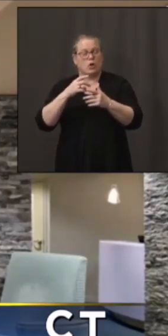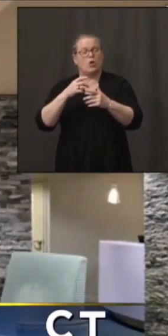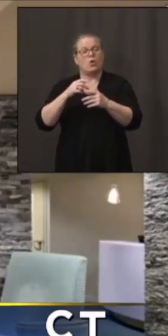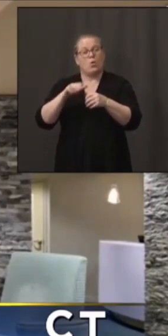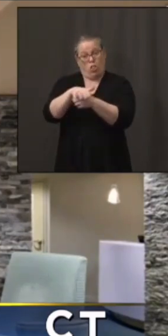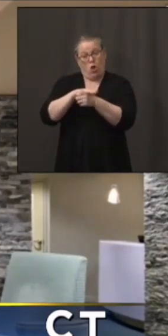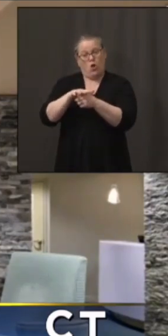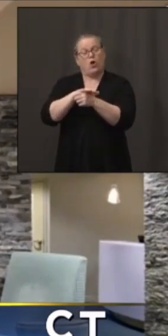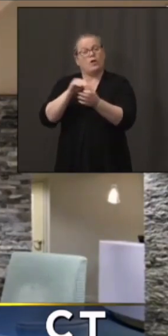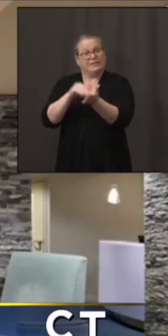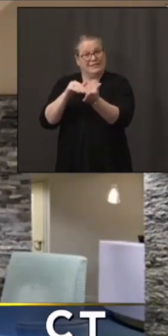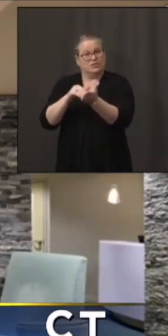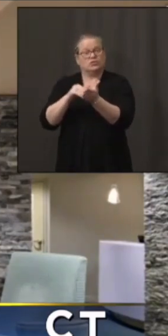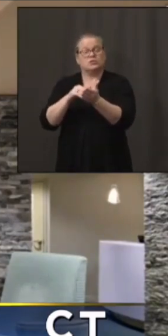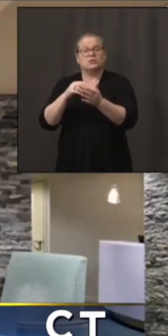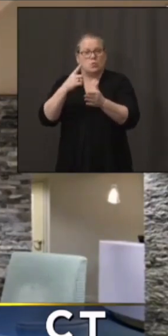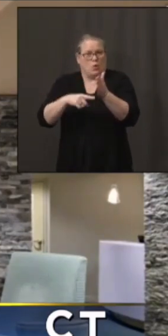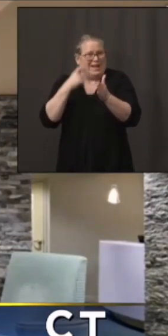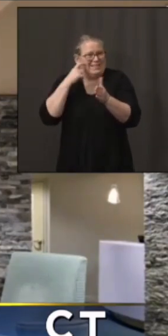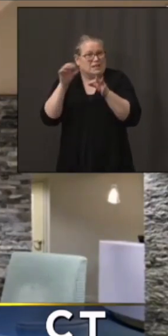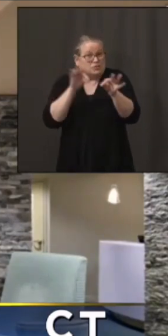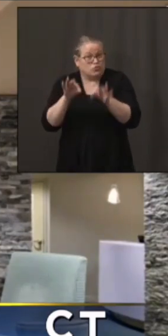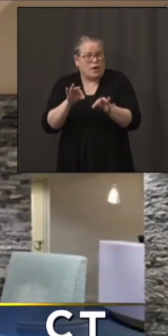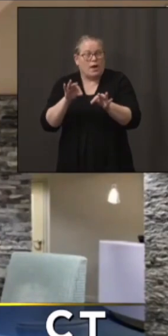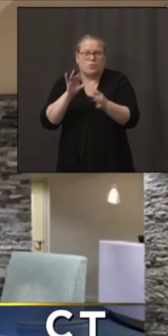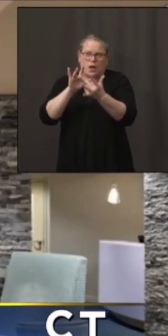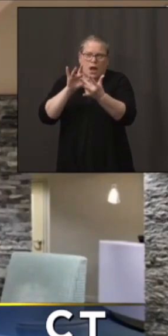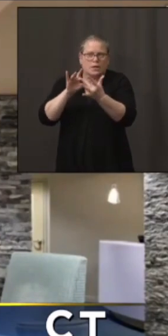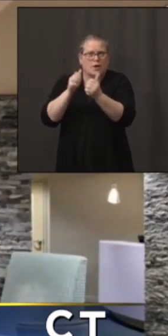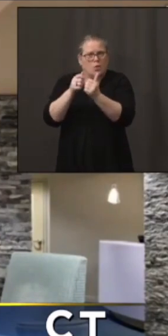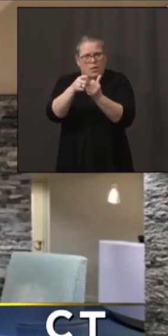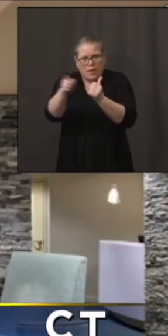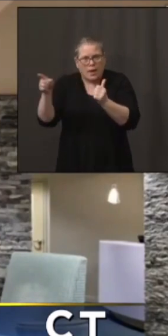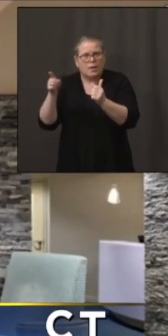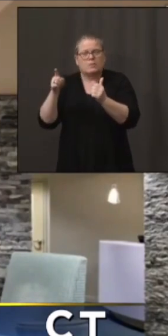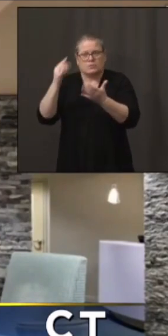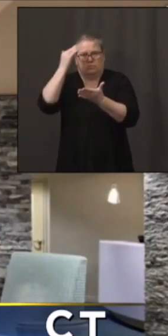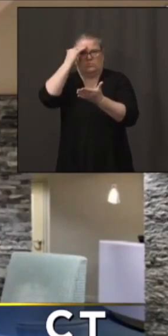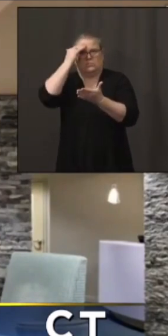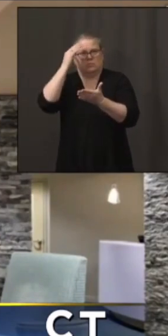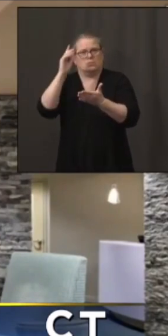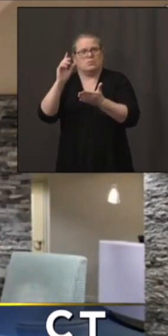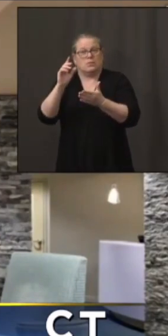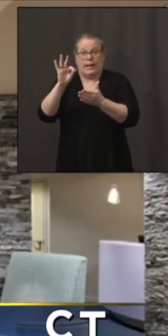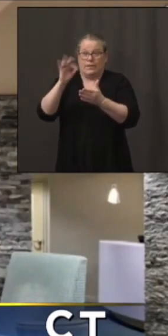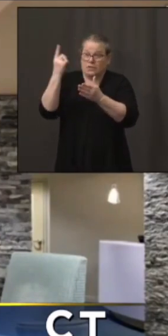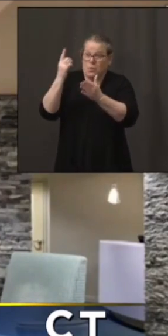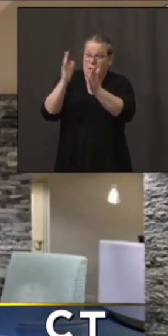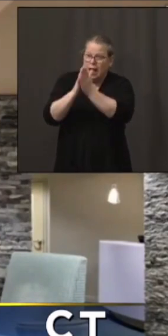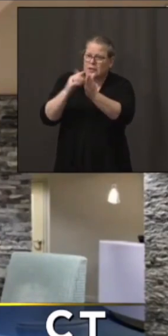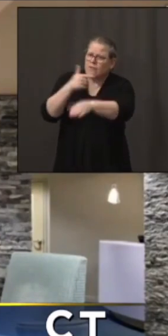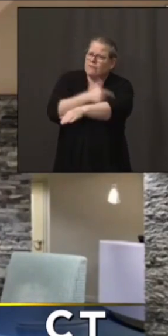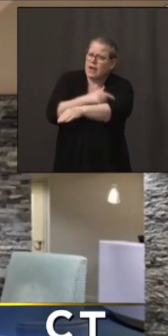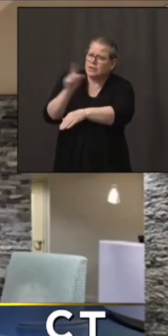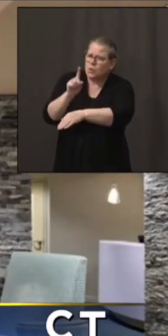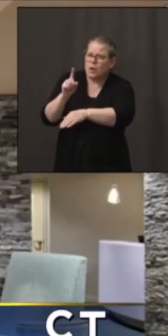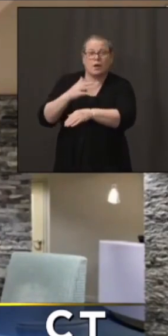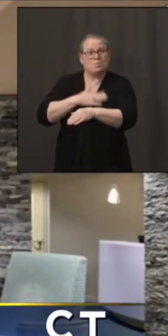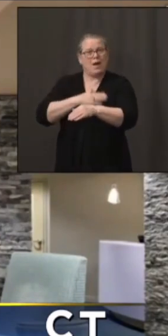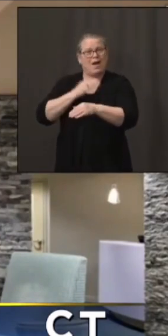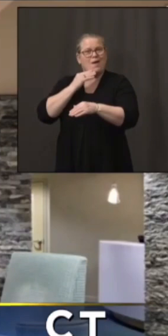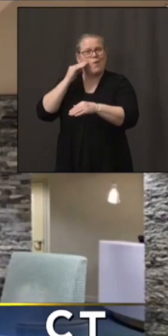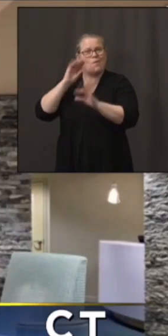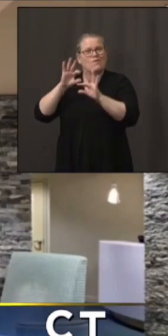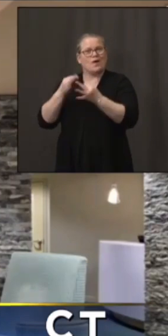physicians about the approach that we just described, so they'll be aware of where to refer those individuals. For most